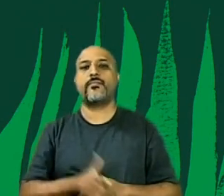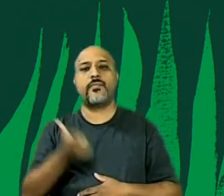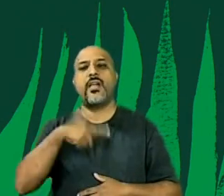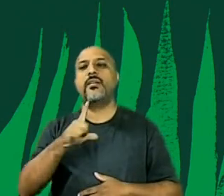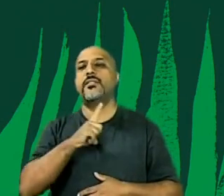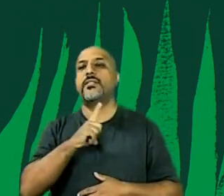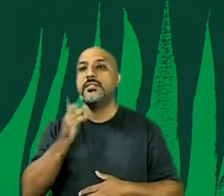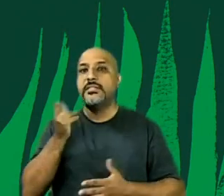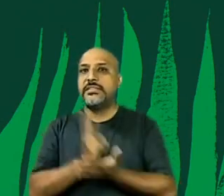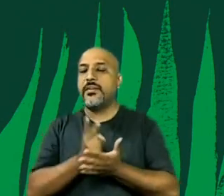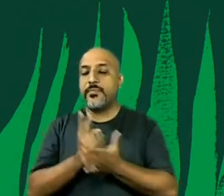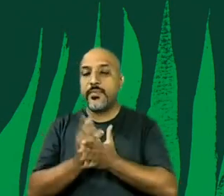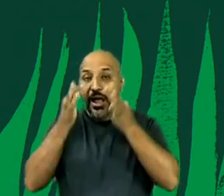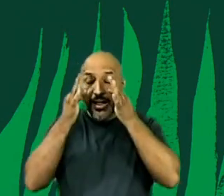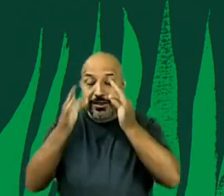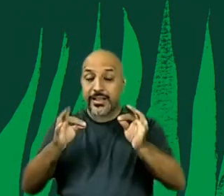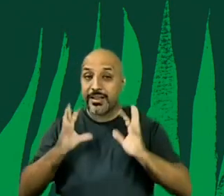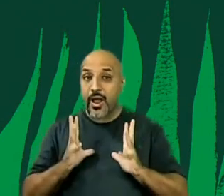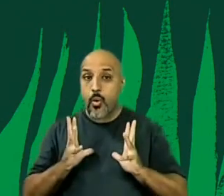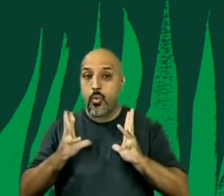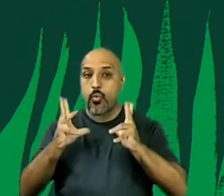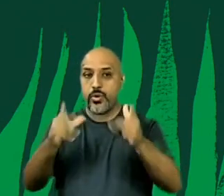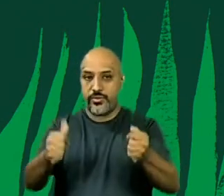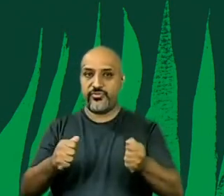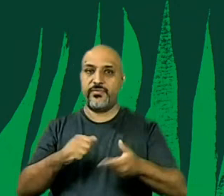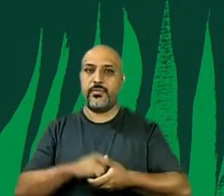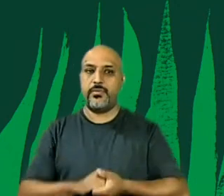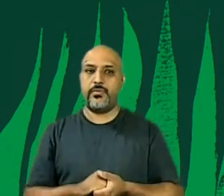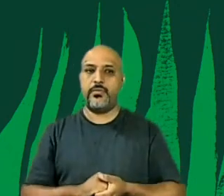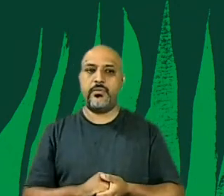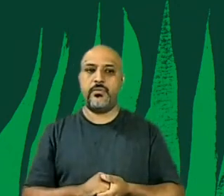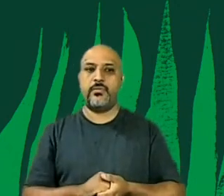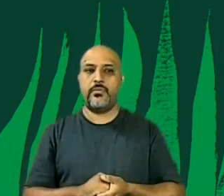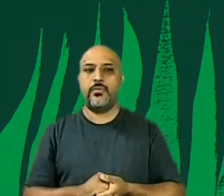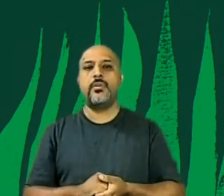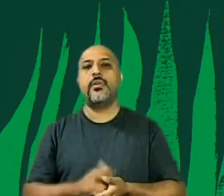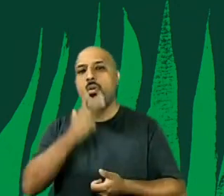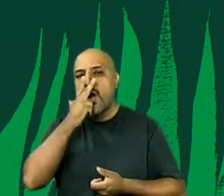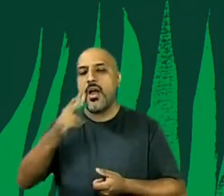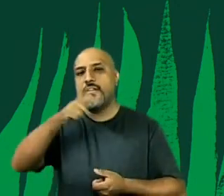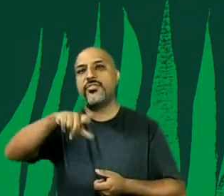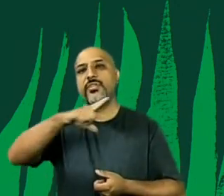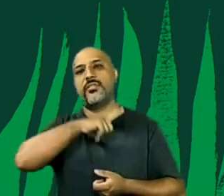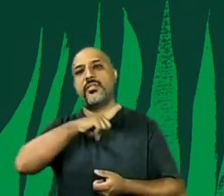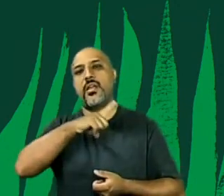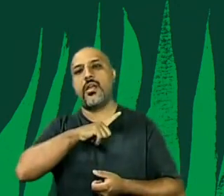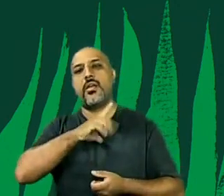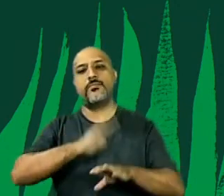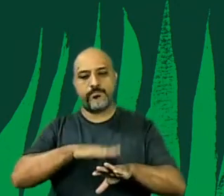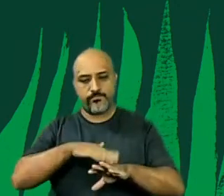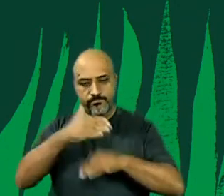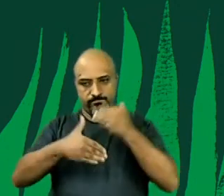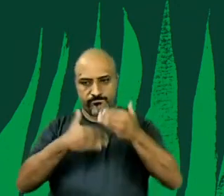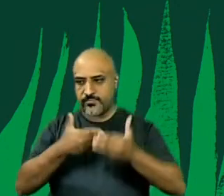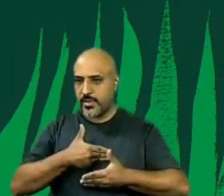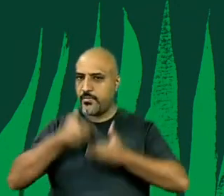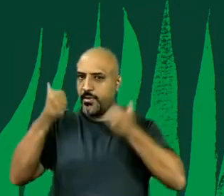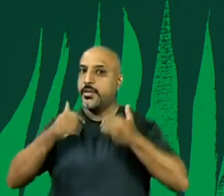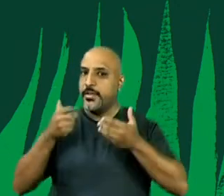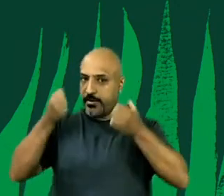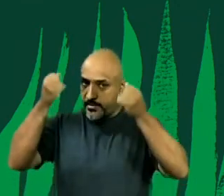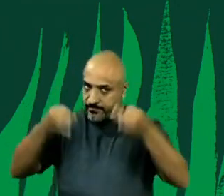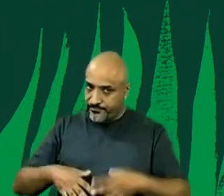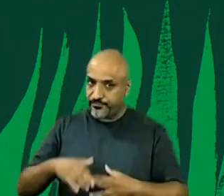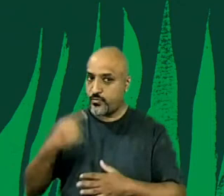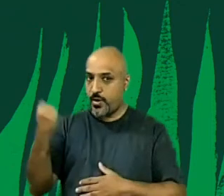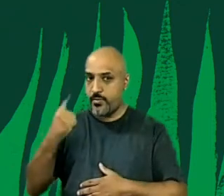It's always alert to the collective and attuned to the collective, to having the collective